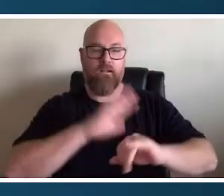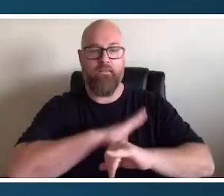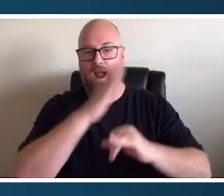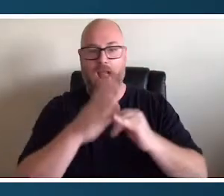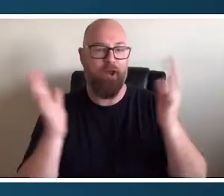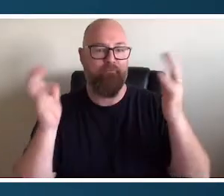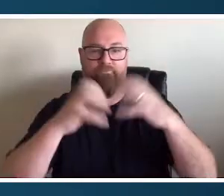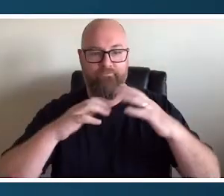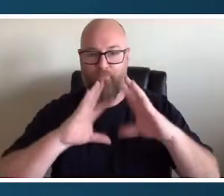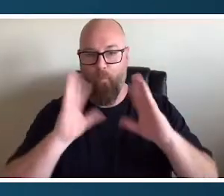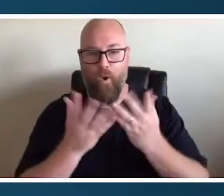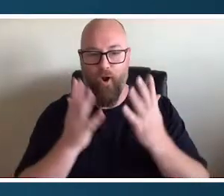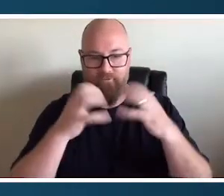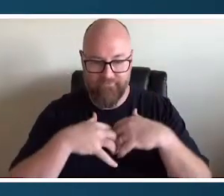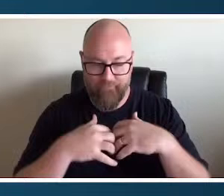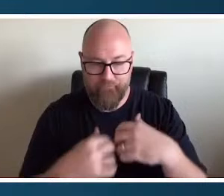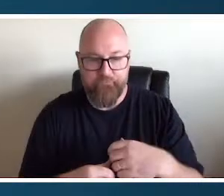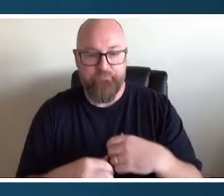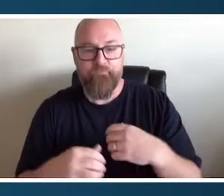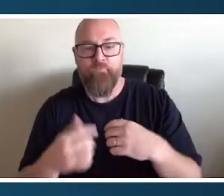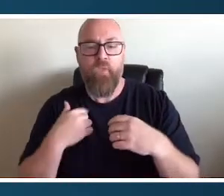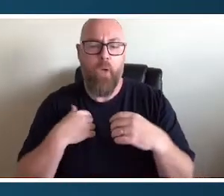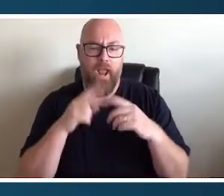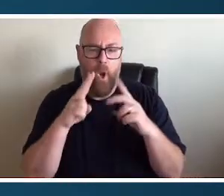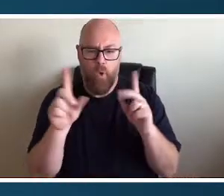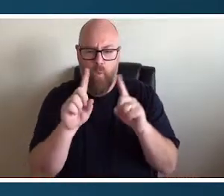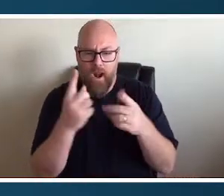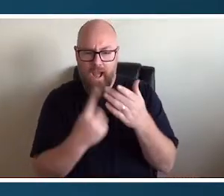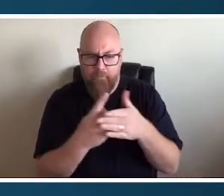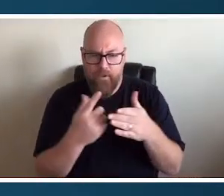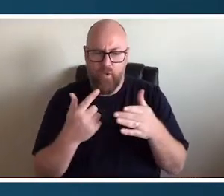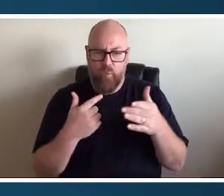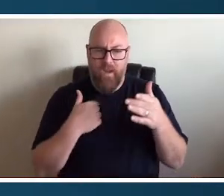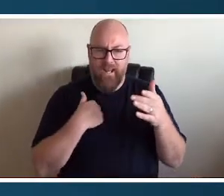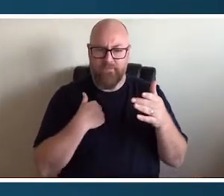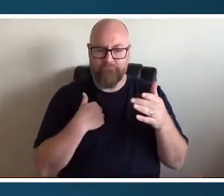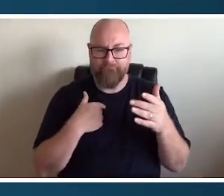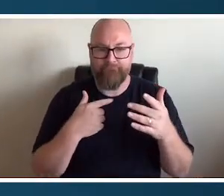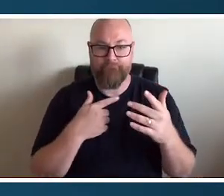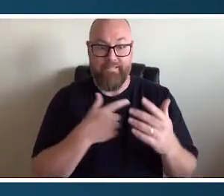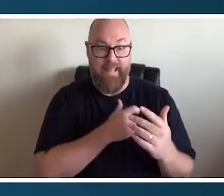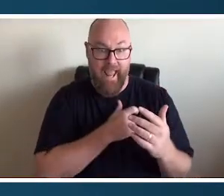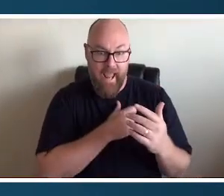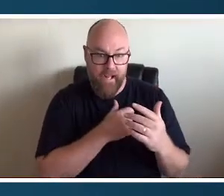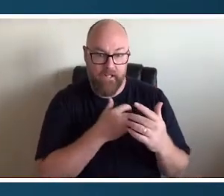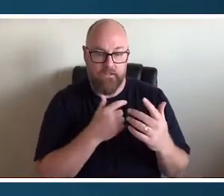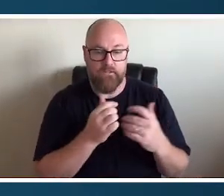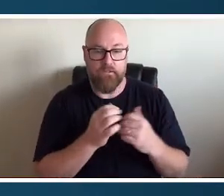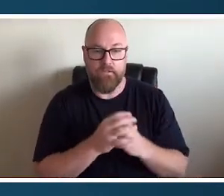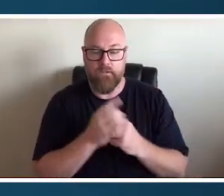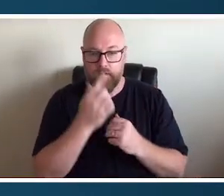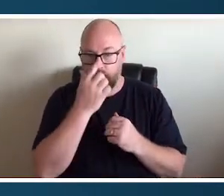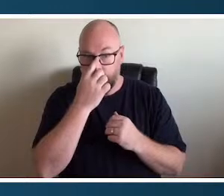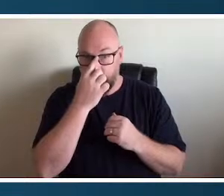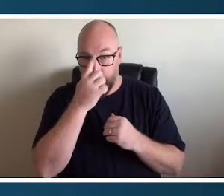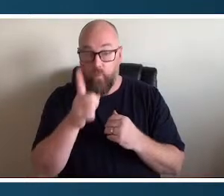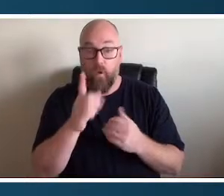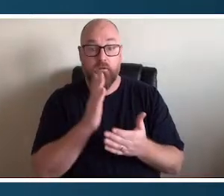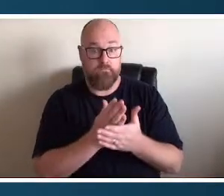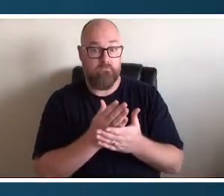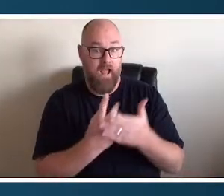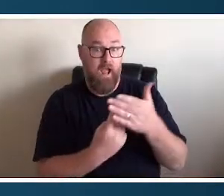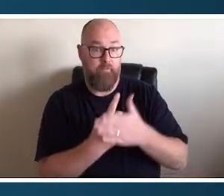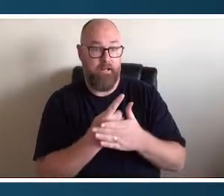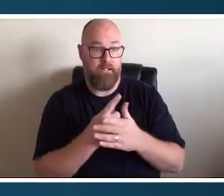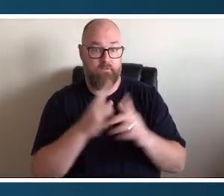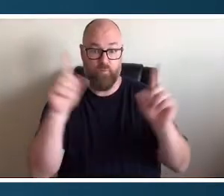what's happening and we are scared, and we say, well, this is really, really complex. I think what is happening today in the world is that we